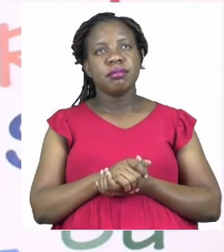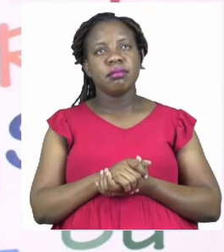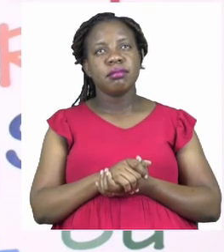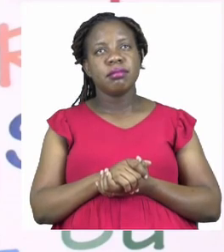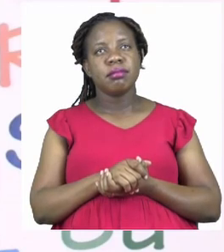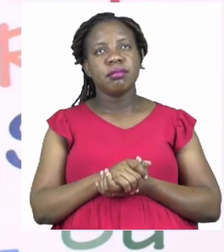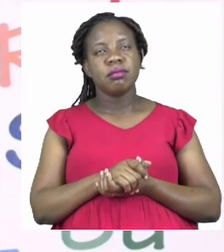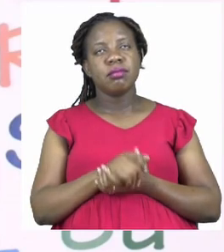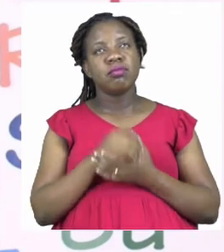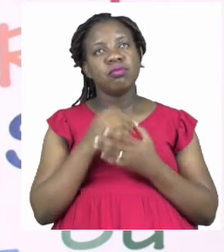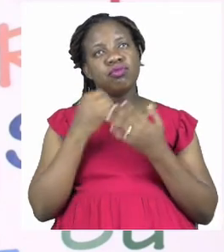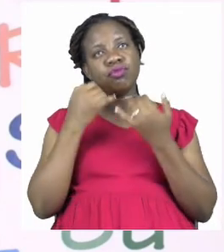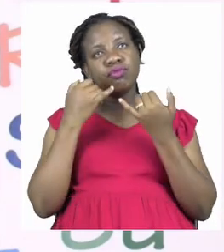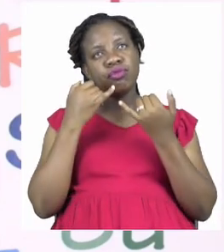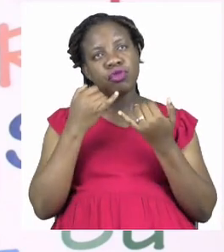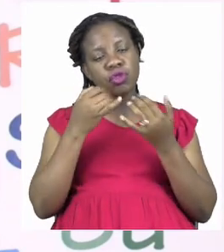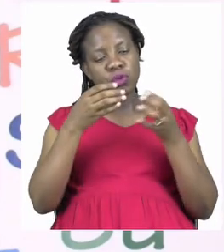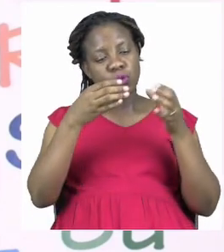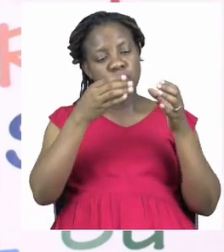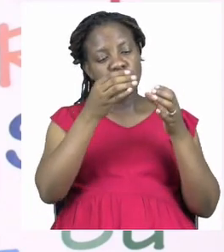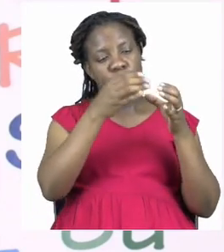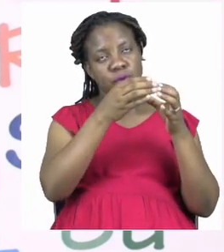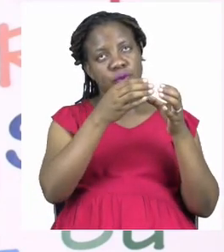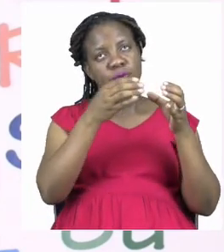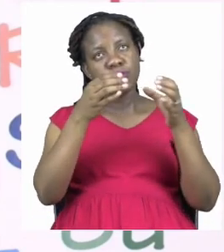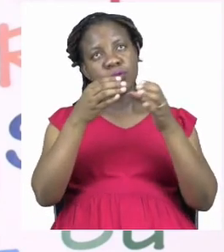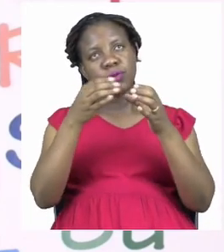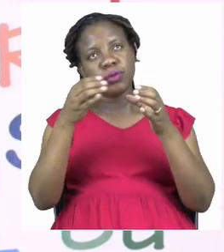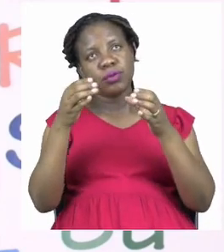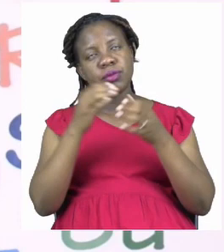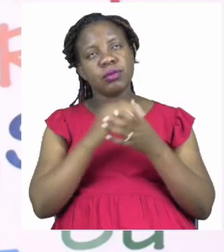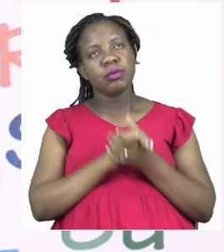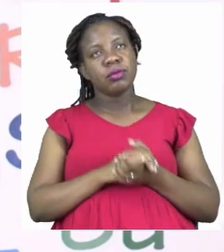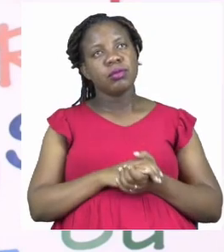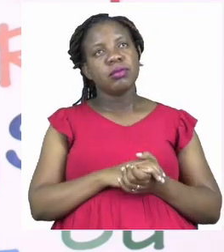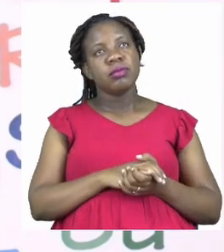sets. Now in each set, the first one or the first